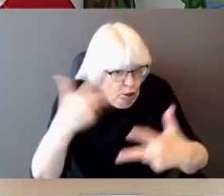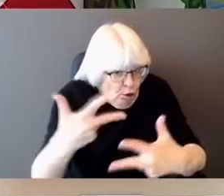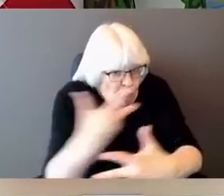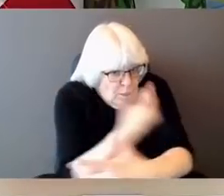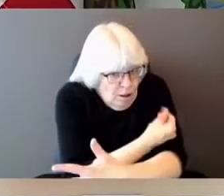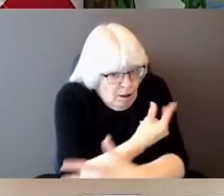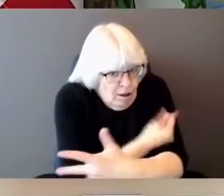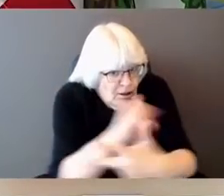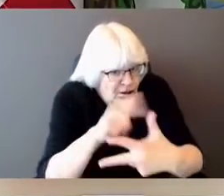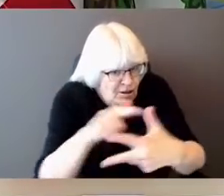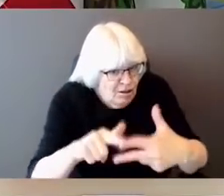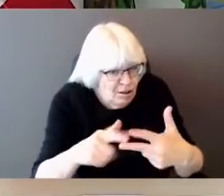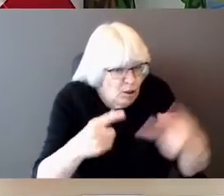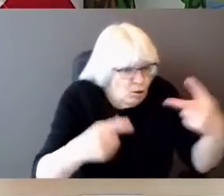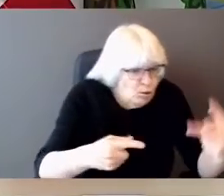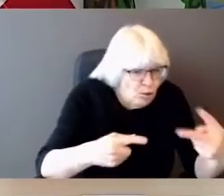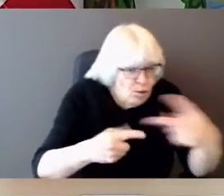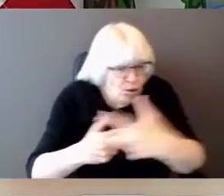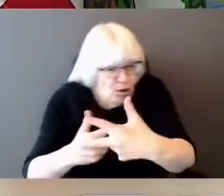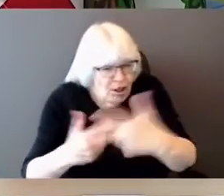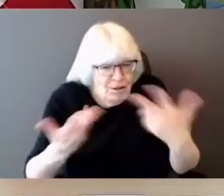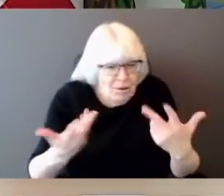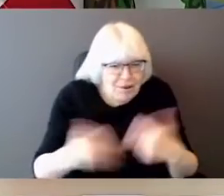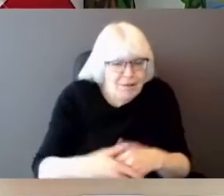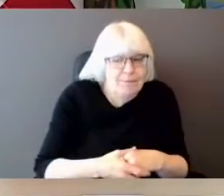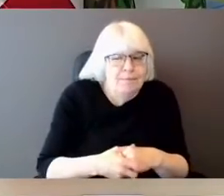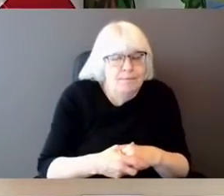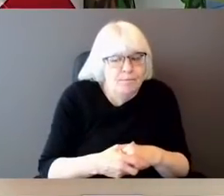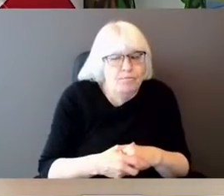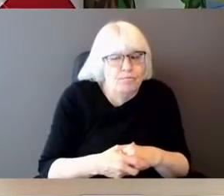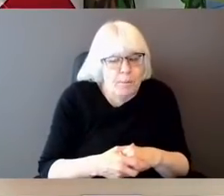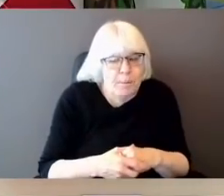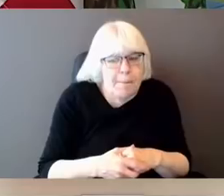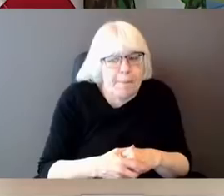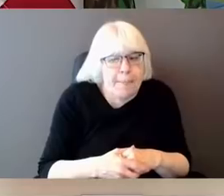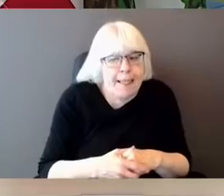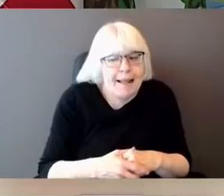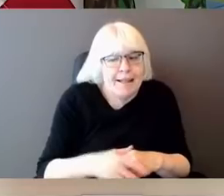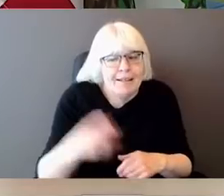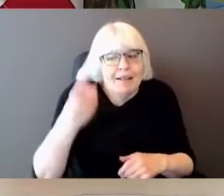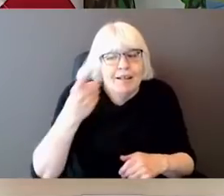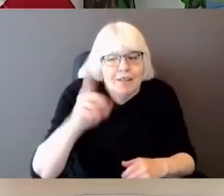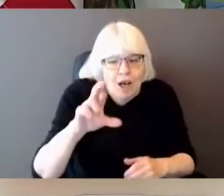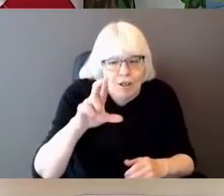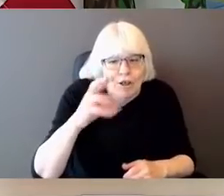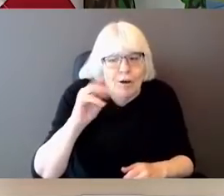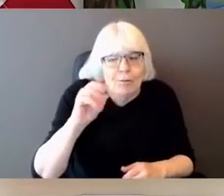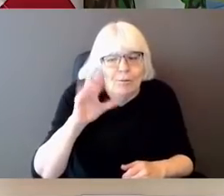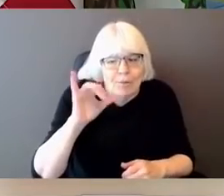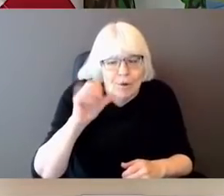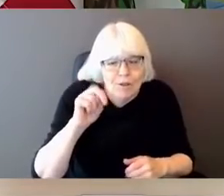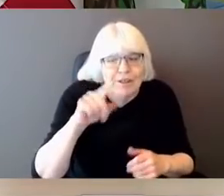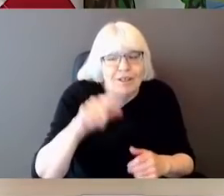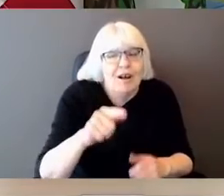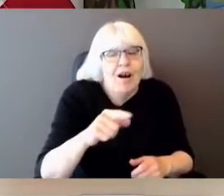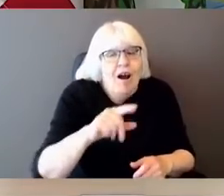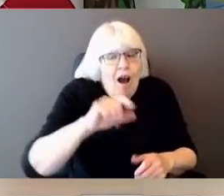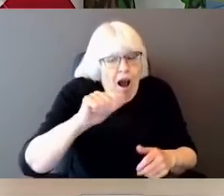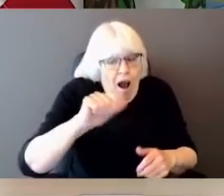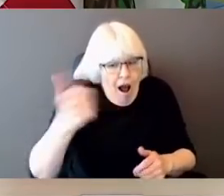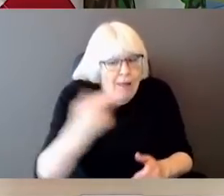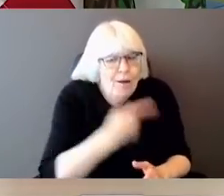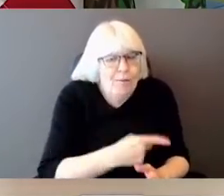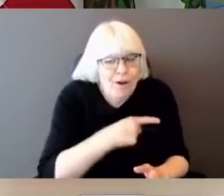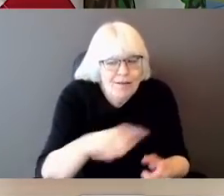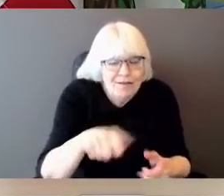have been discussing whether or not they will include the booster dose, even for their a Vax Pass